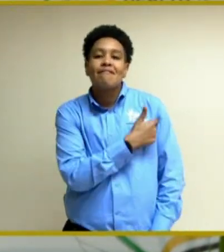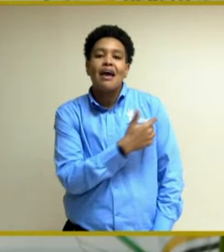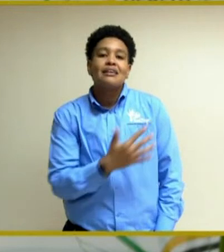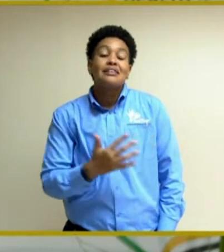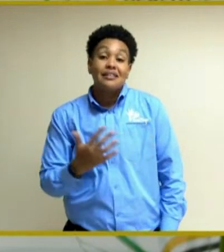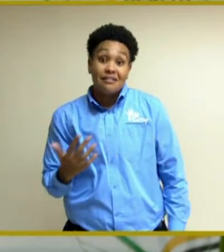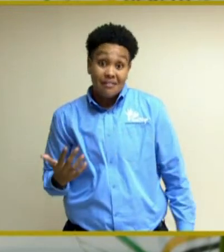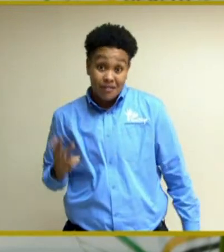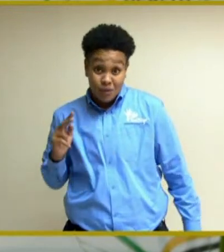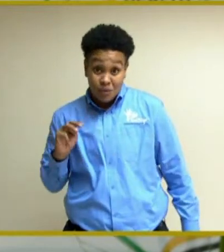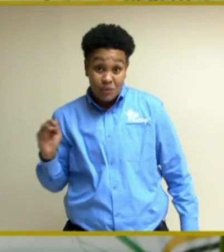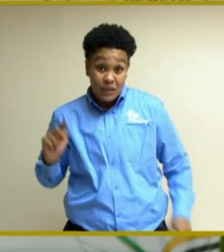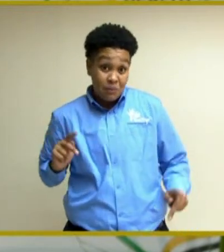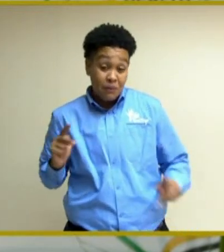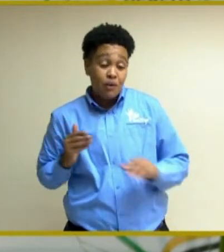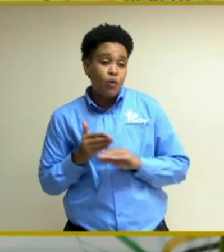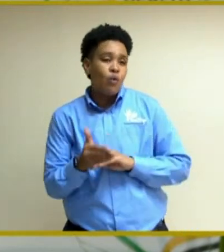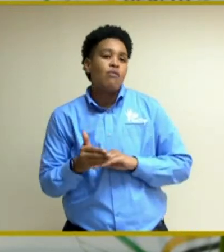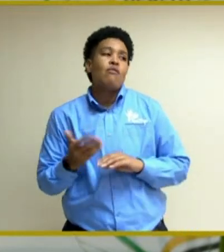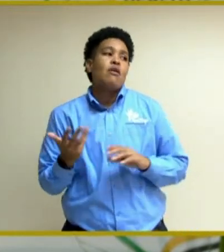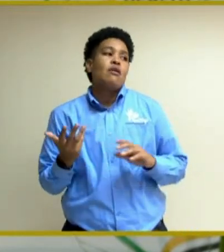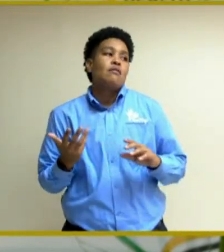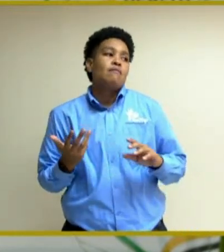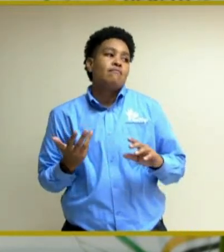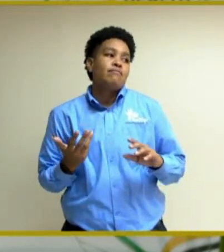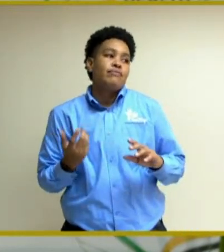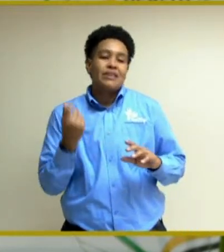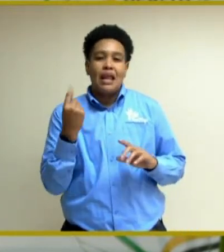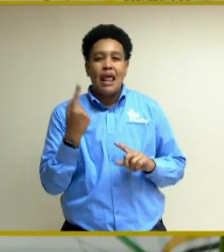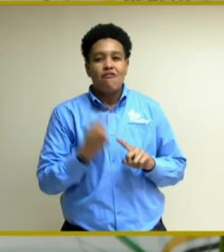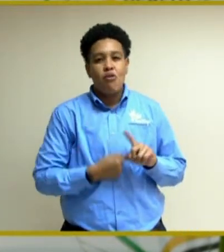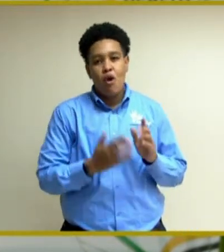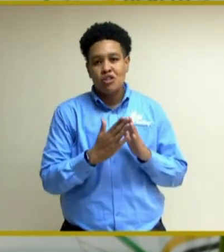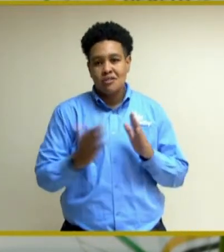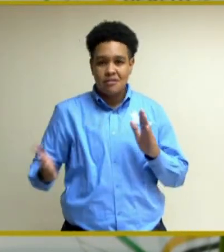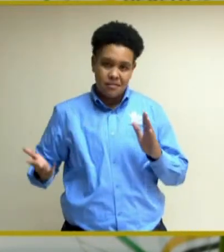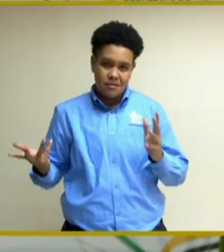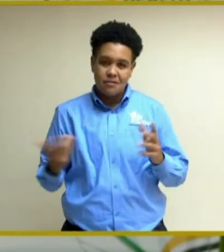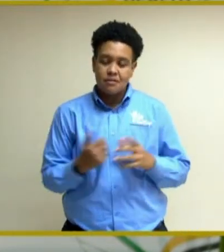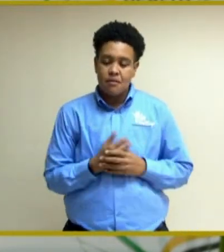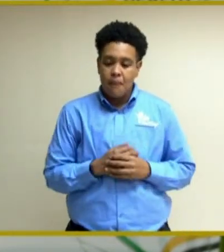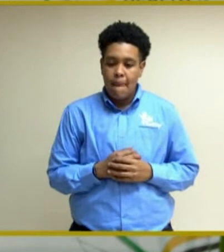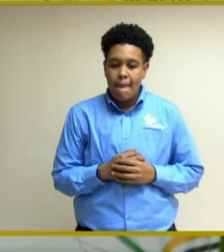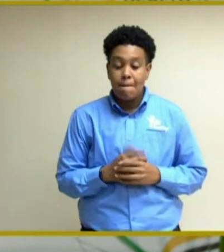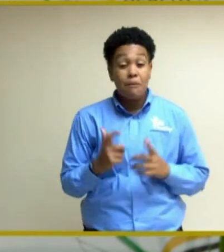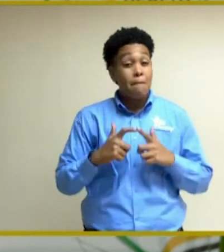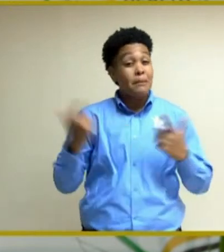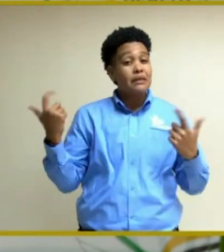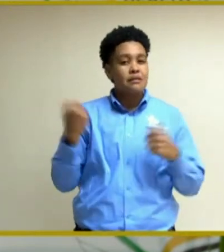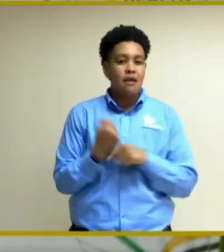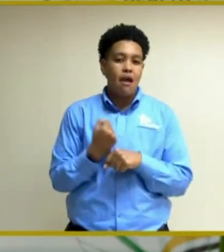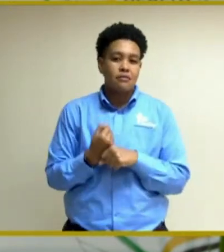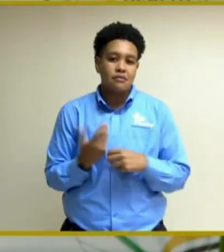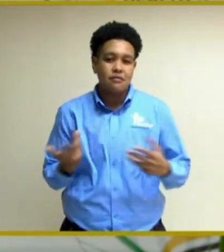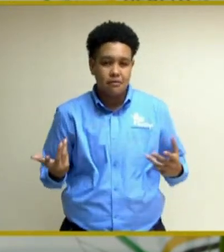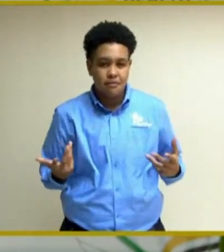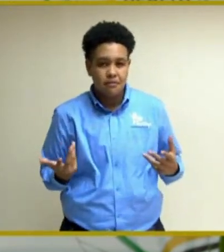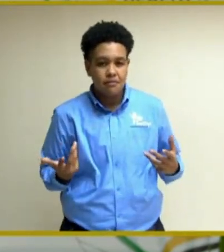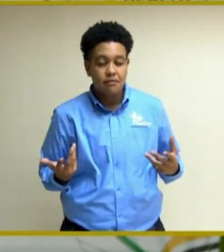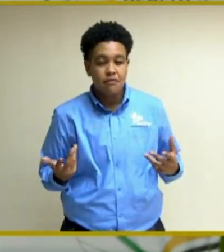inoculated over, let's say, 11 months or so. It's a big task, and